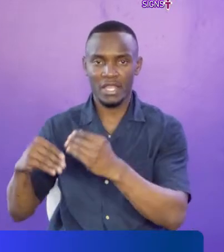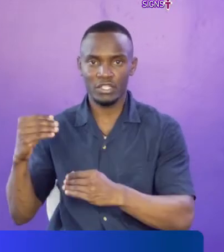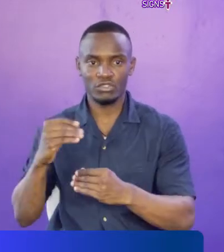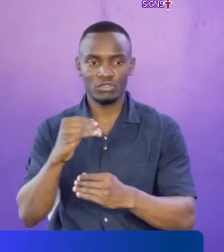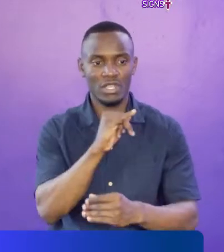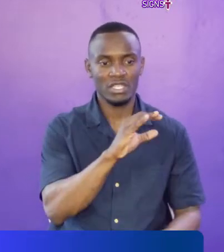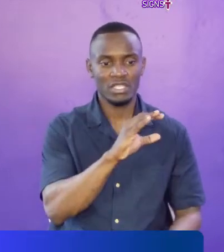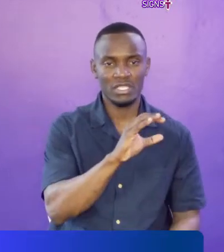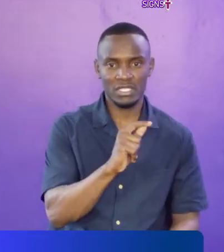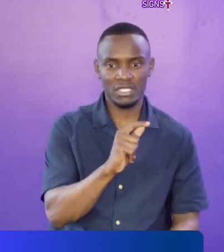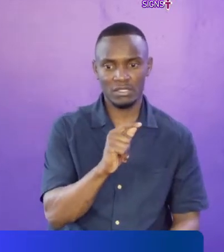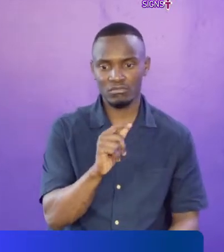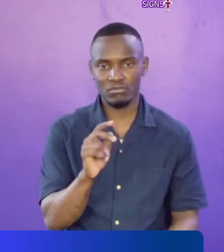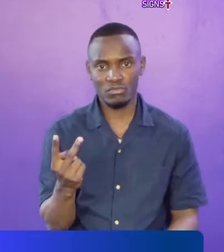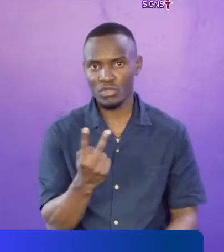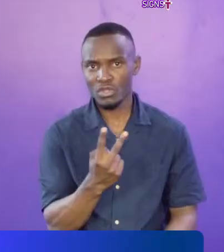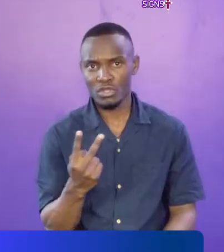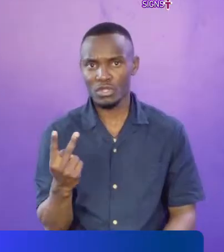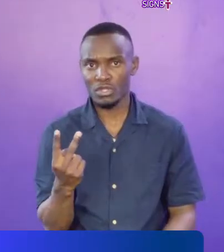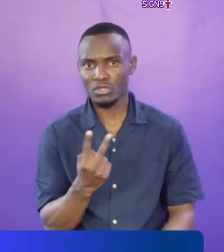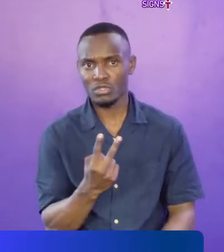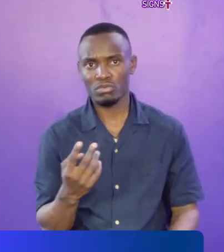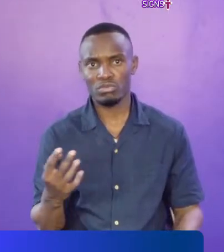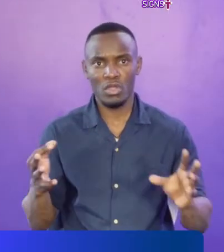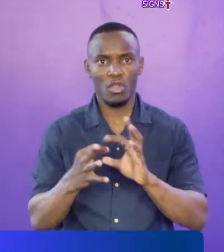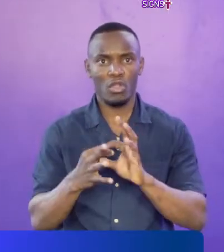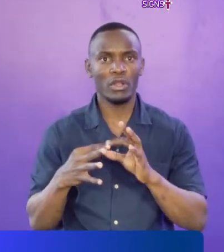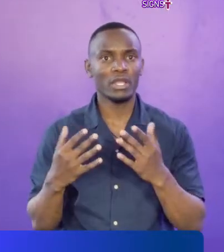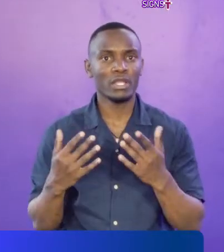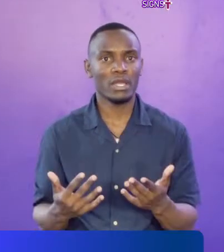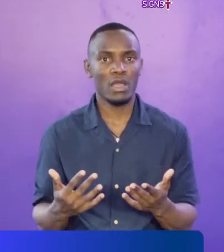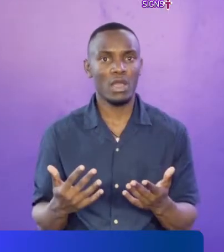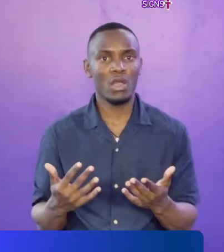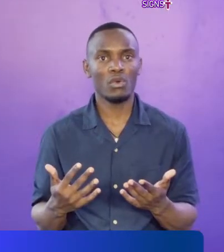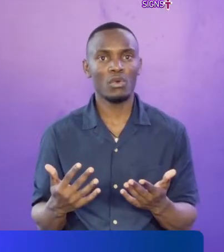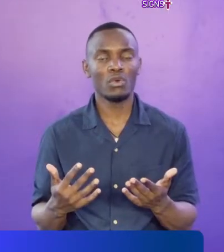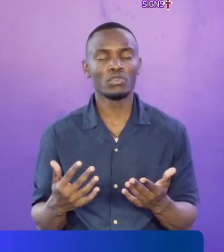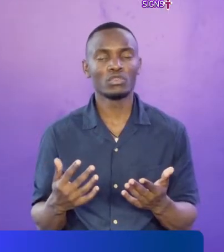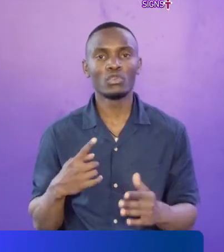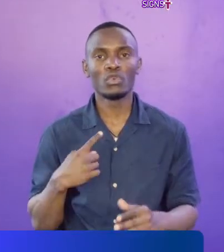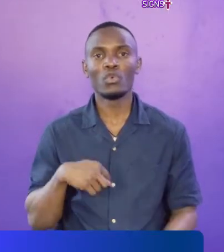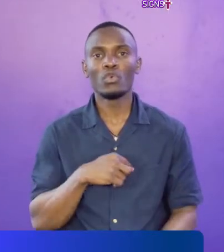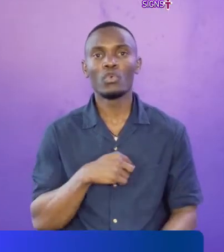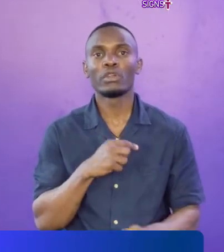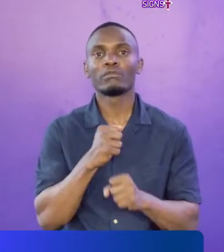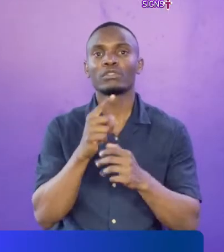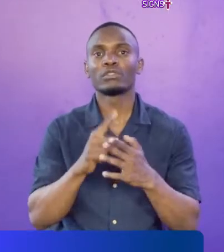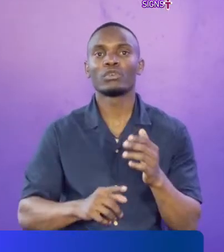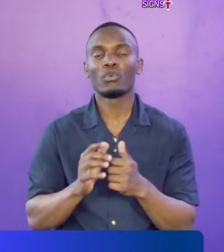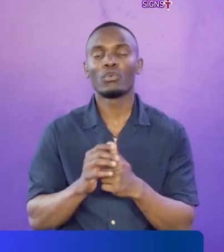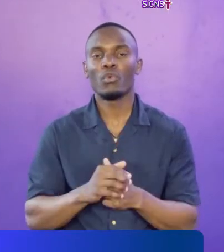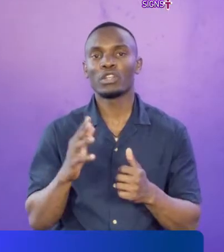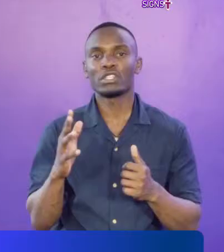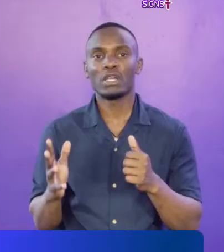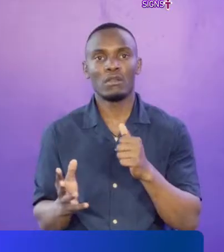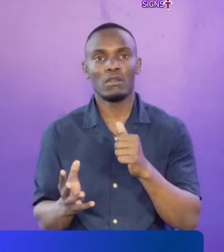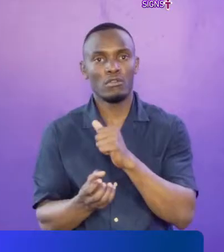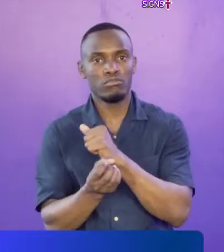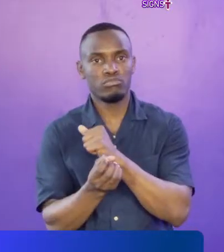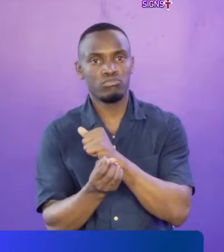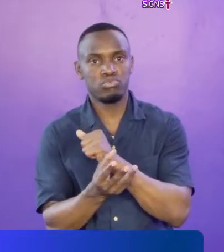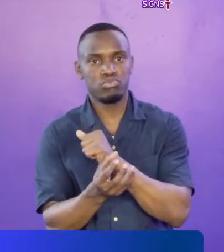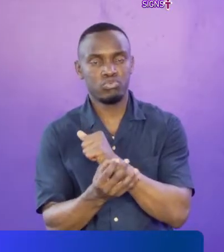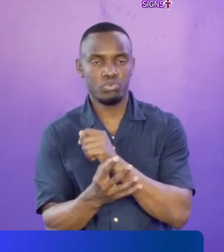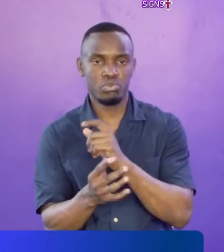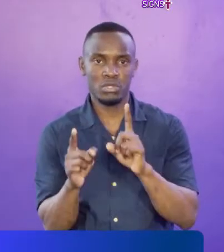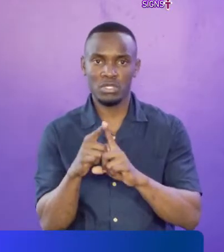of ICT when we are doing elections. So we've been really informing the body on its use cases,